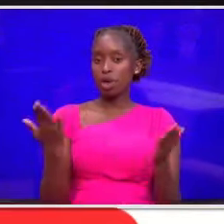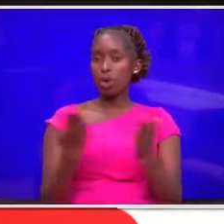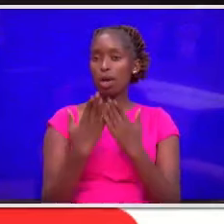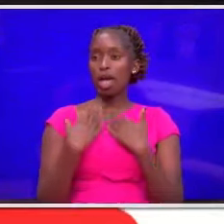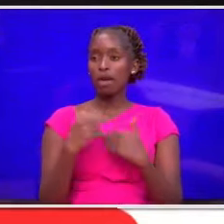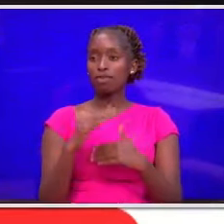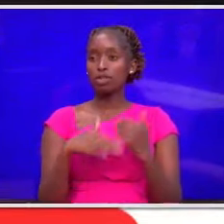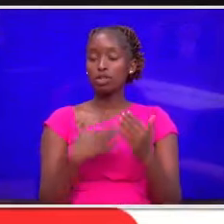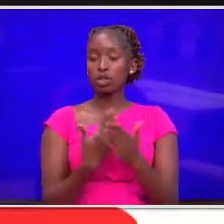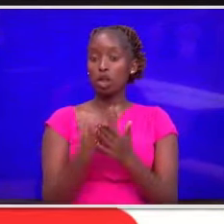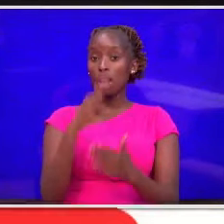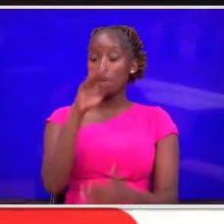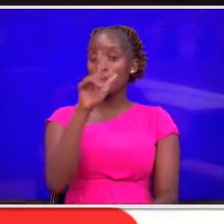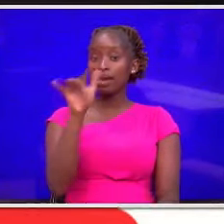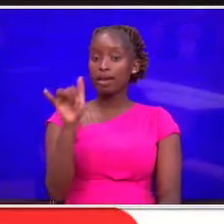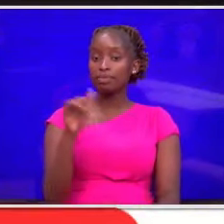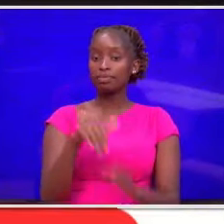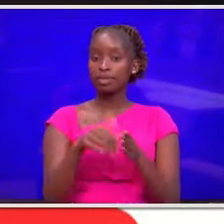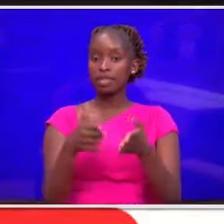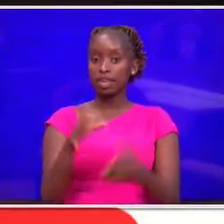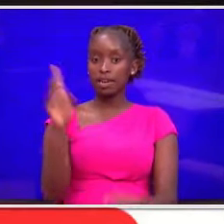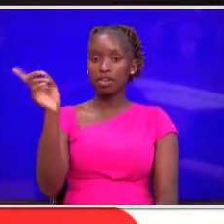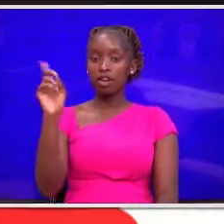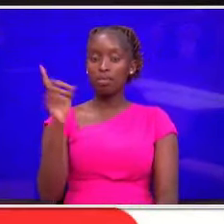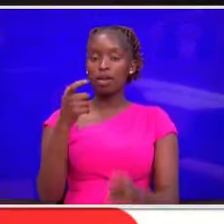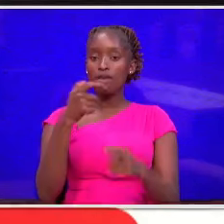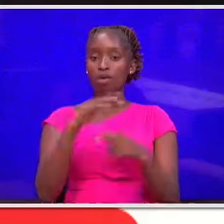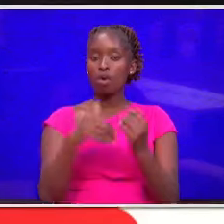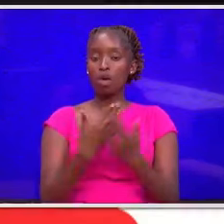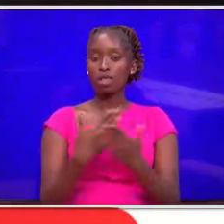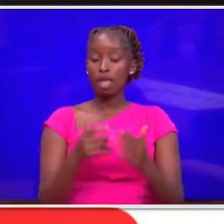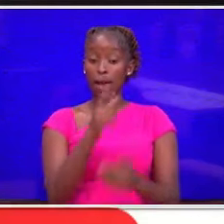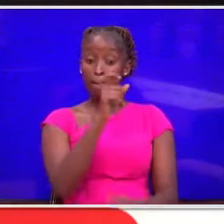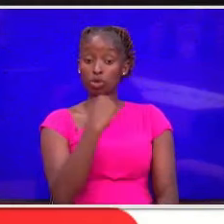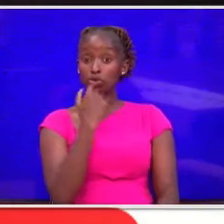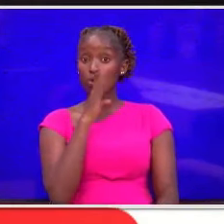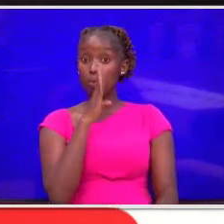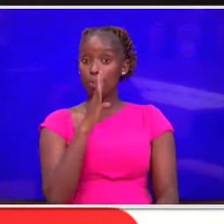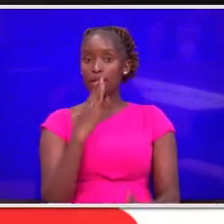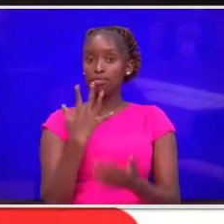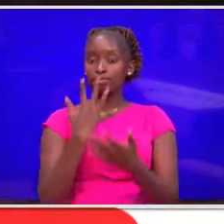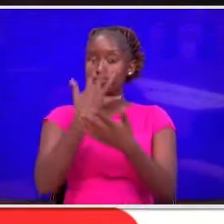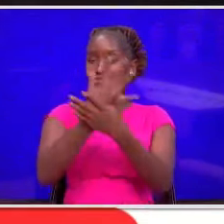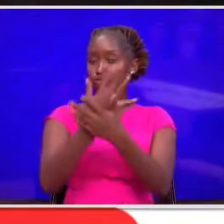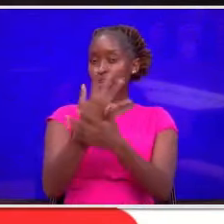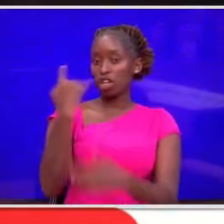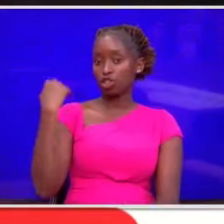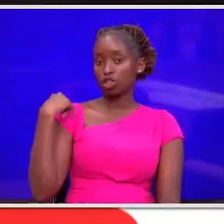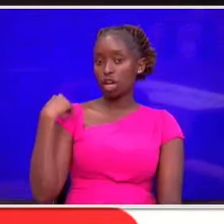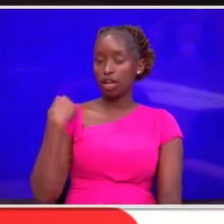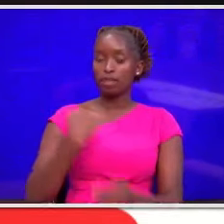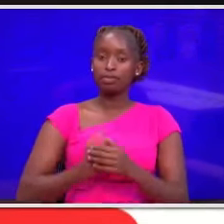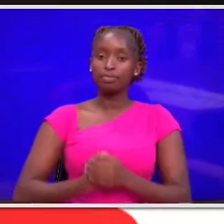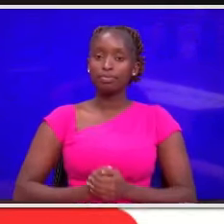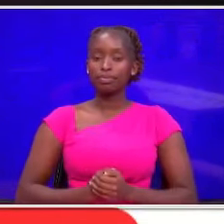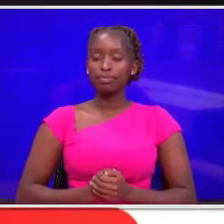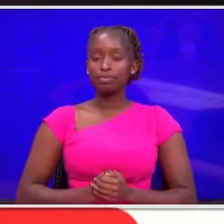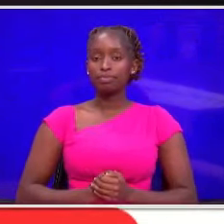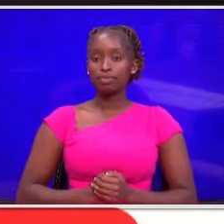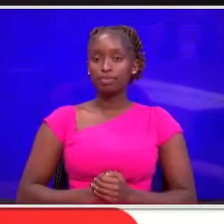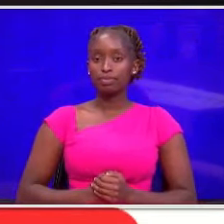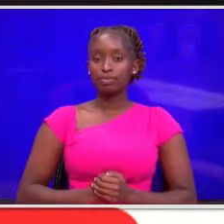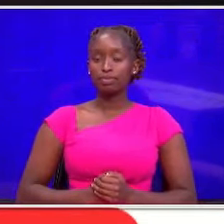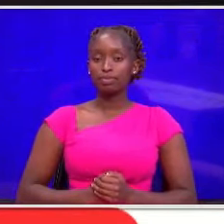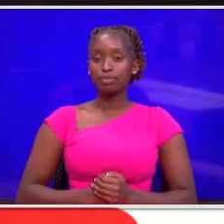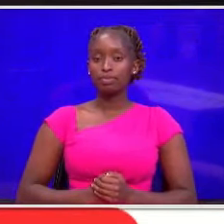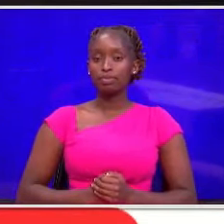Nairobian, aimed at seeking the whereabouts of the blogger who was allegedly arrested yesterday. With anything, let them forward a charge sheet for it.